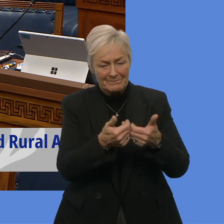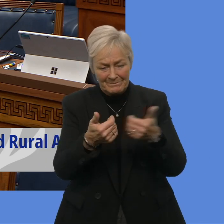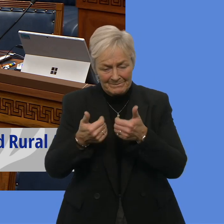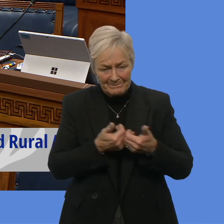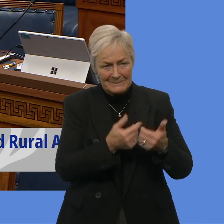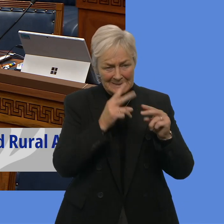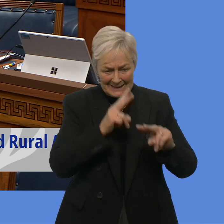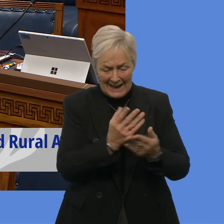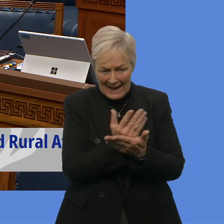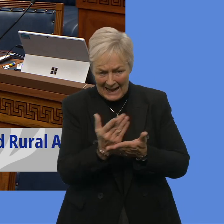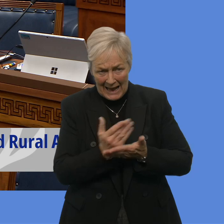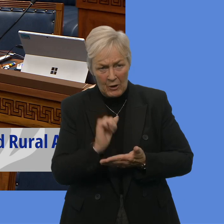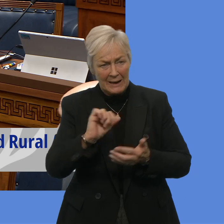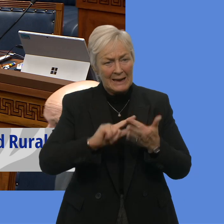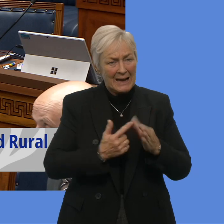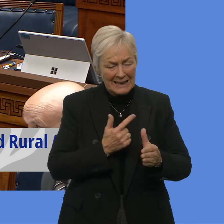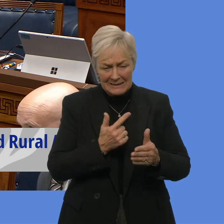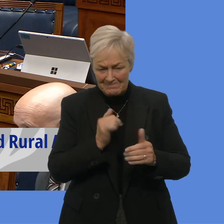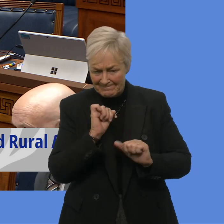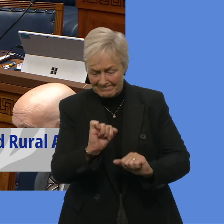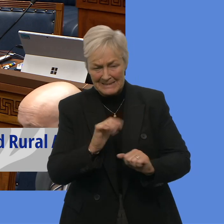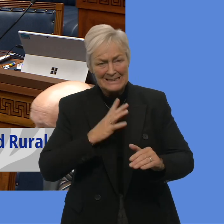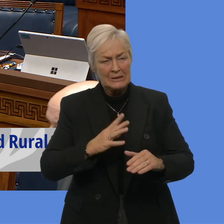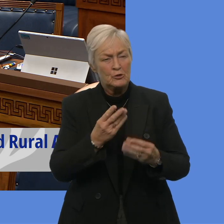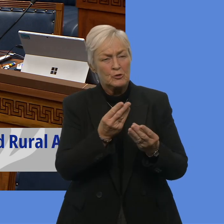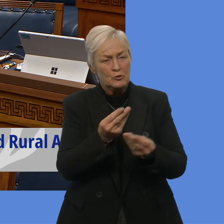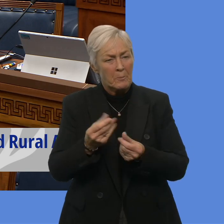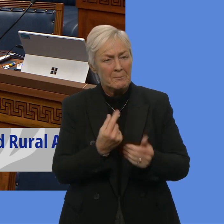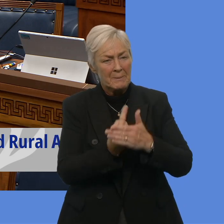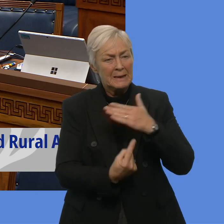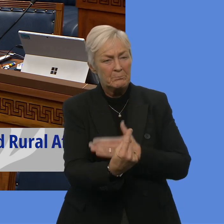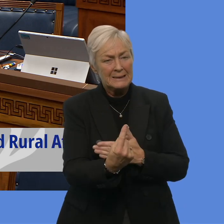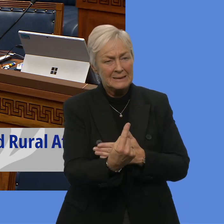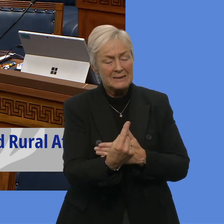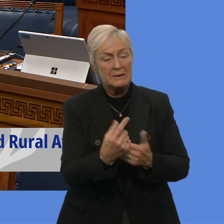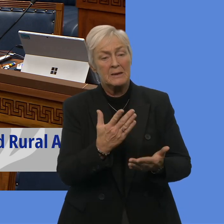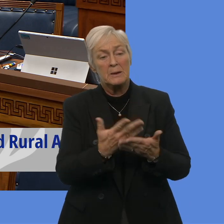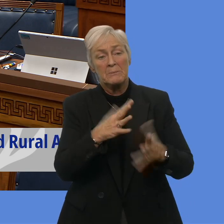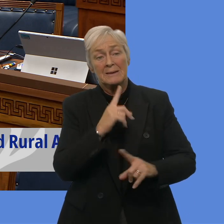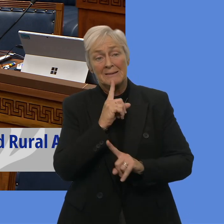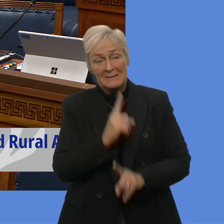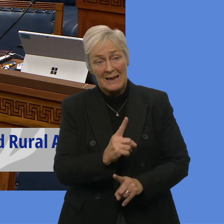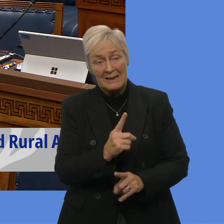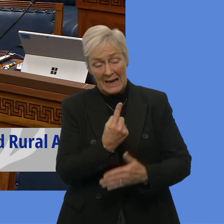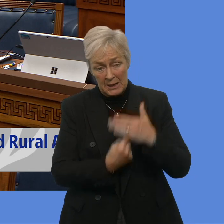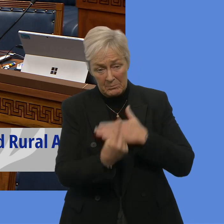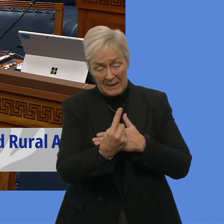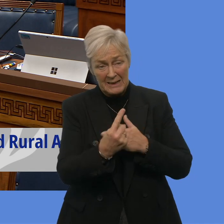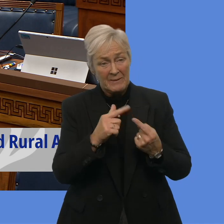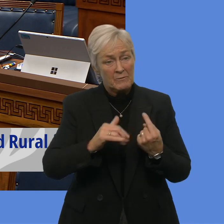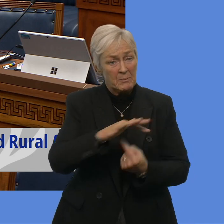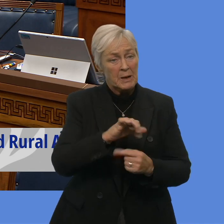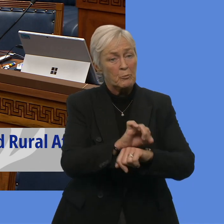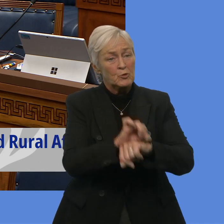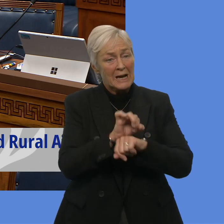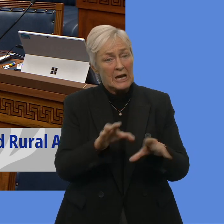and NEA's policy and regulatory roles, and the need for some degree of independence. It has been said that an independent environmental protection agency